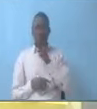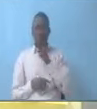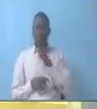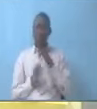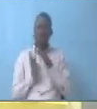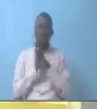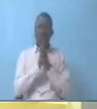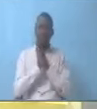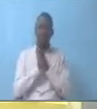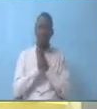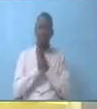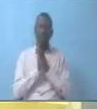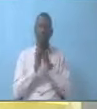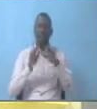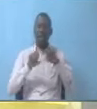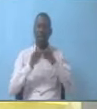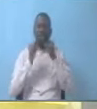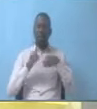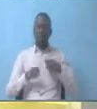against abuses of human rights,